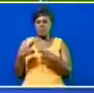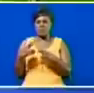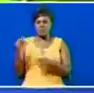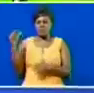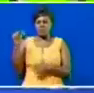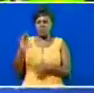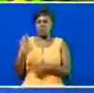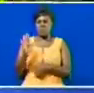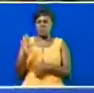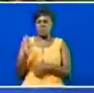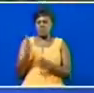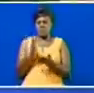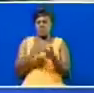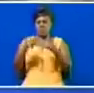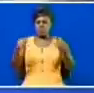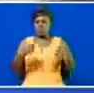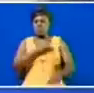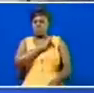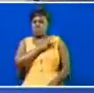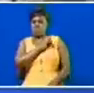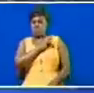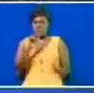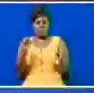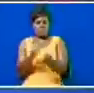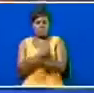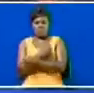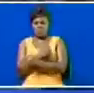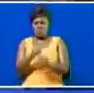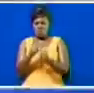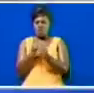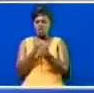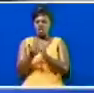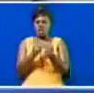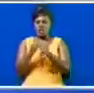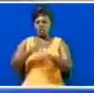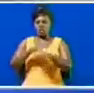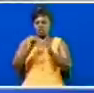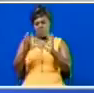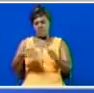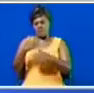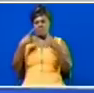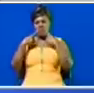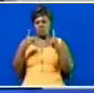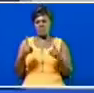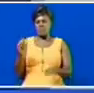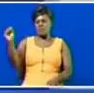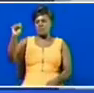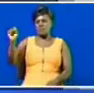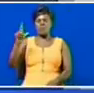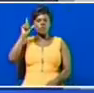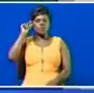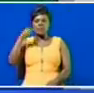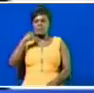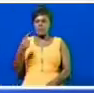hypoandrogenism, left some rivals complaining that they faced an impossible and unfair challenge. After the announcement, Semenya took to Twitter